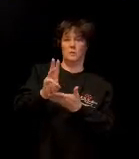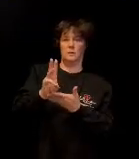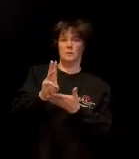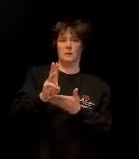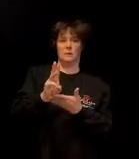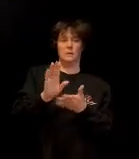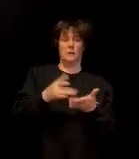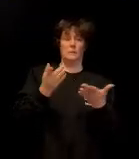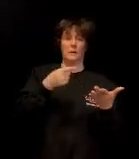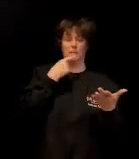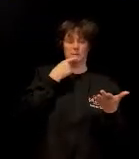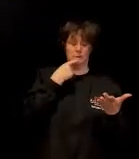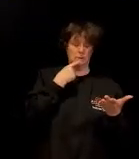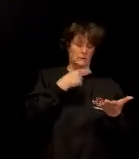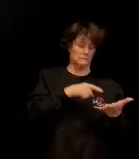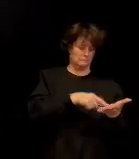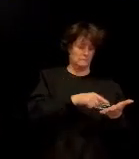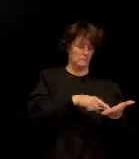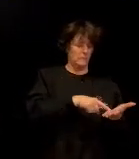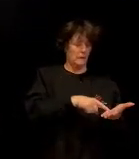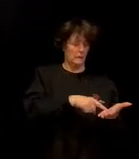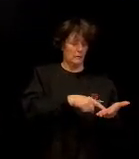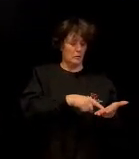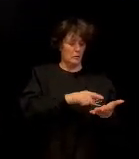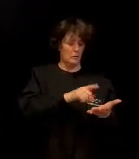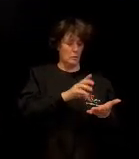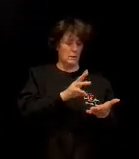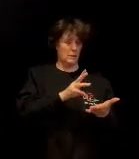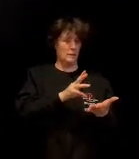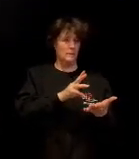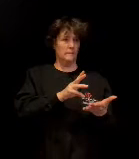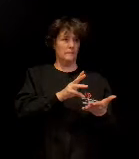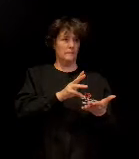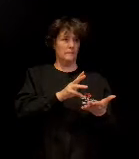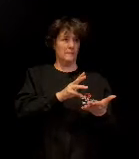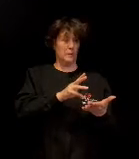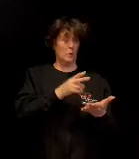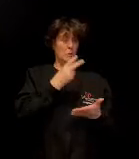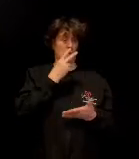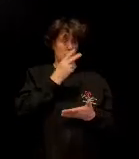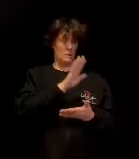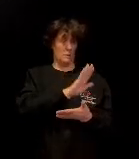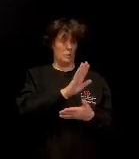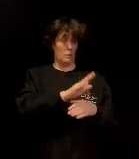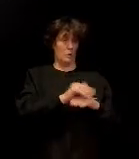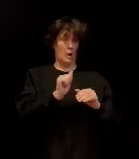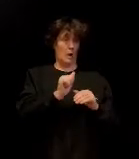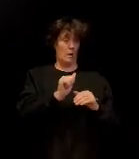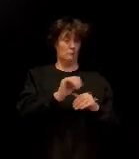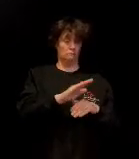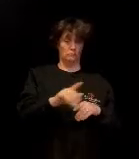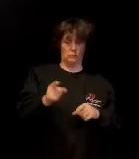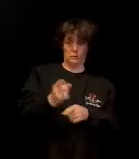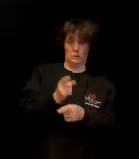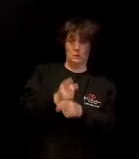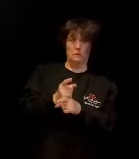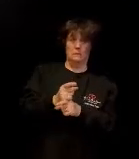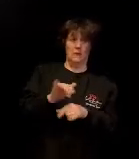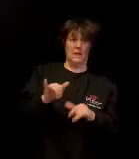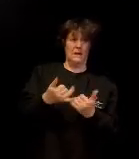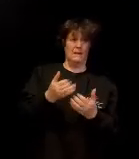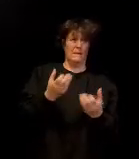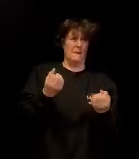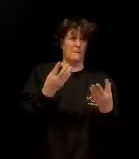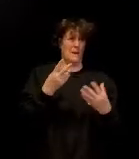1. The Bible says in verse 26, for ye see your calling, brethren, how that not